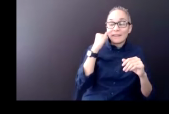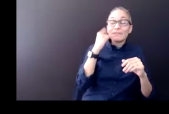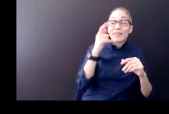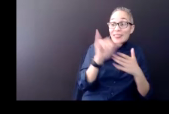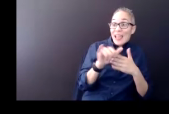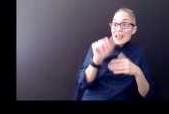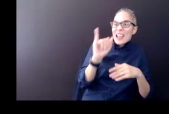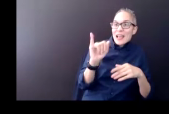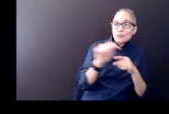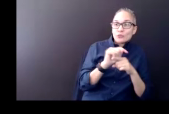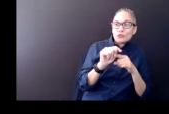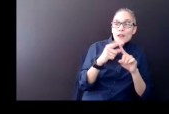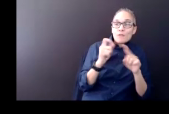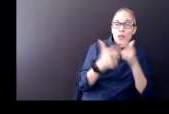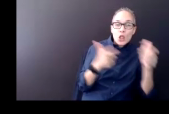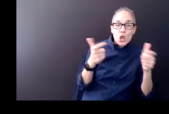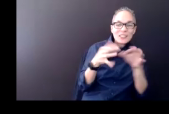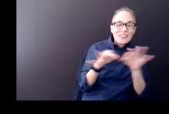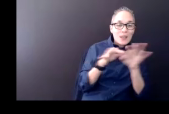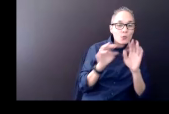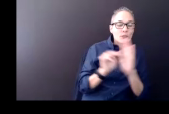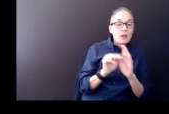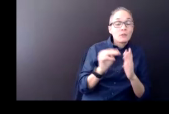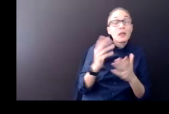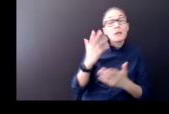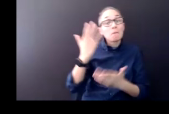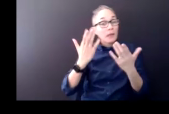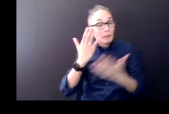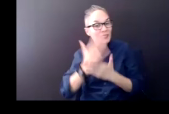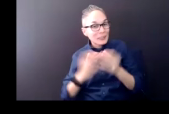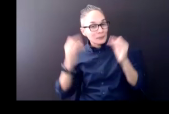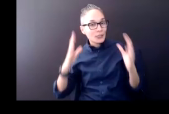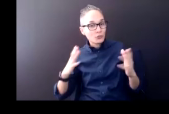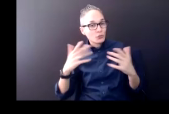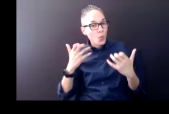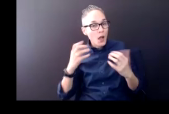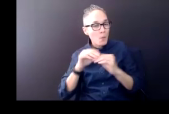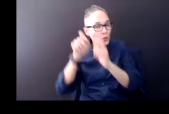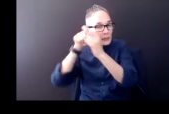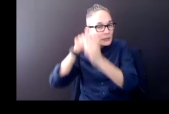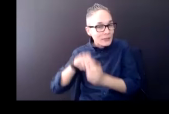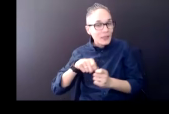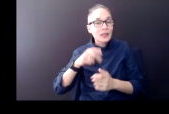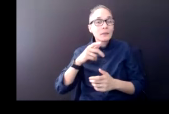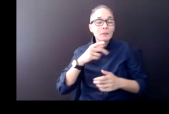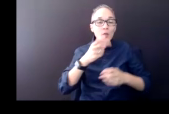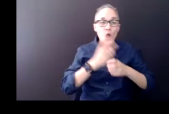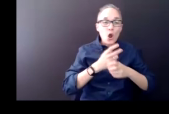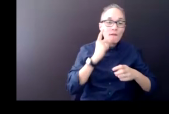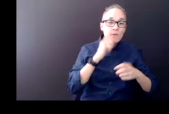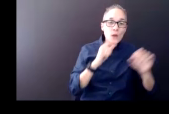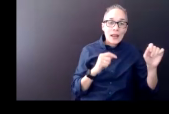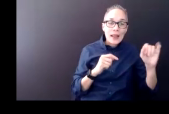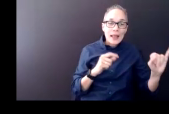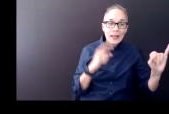model, right? Some of you instructors might have more specific things that like might be harder for a large language model to detect,